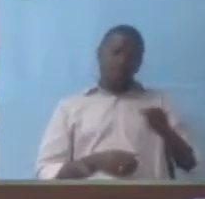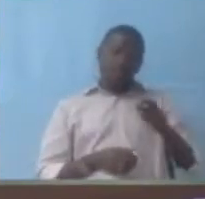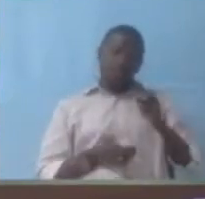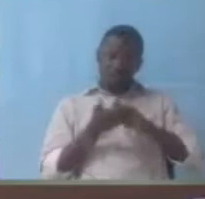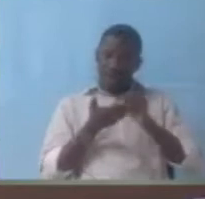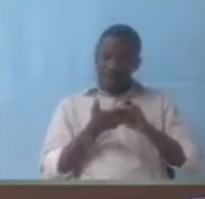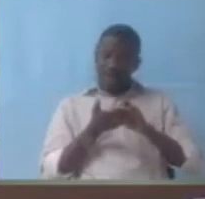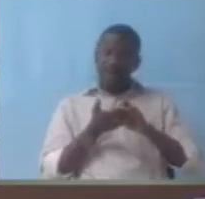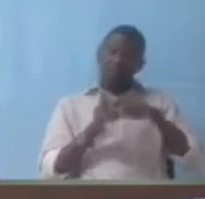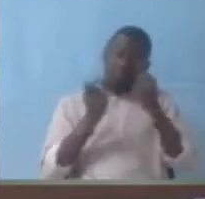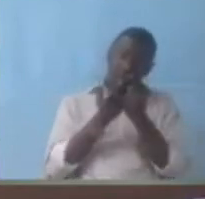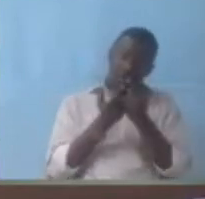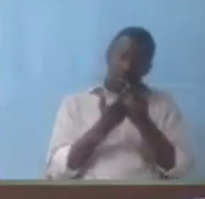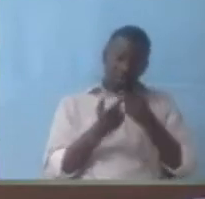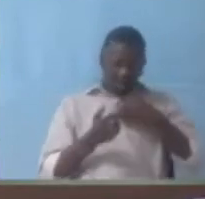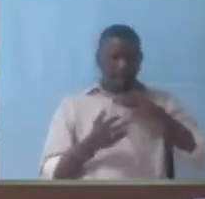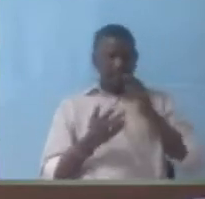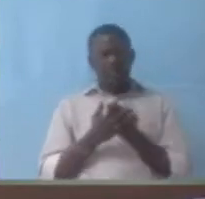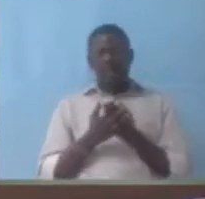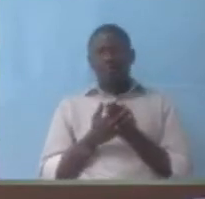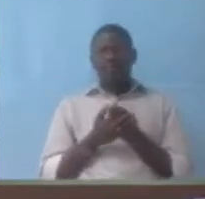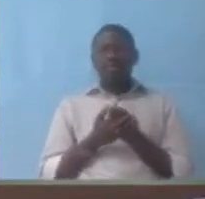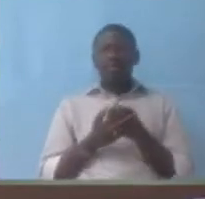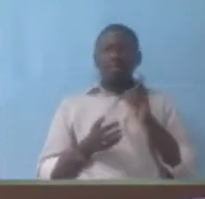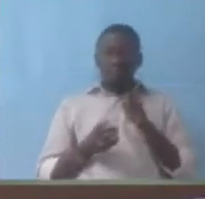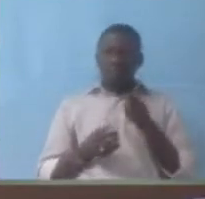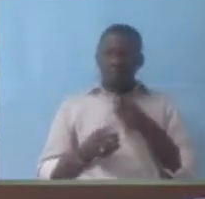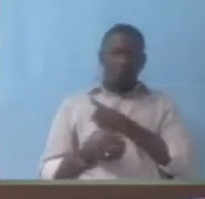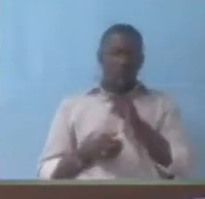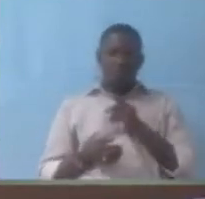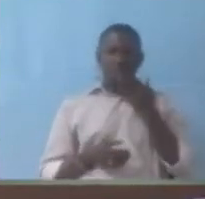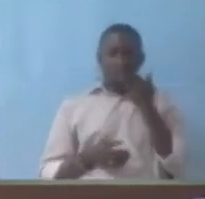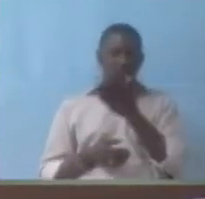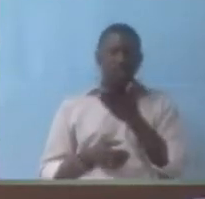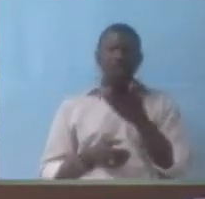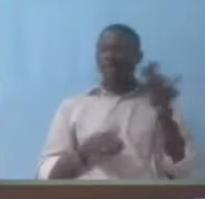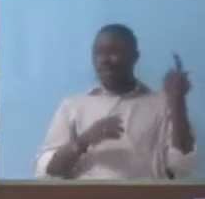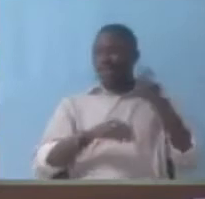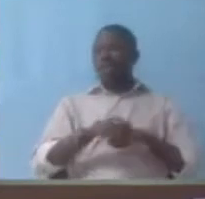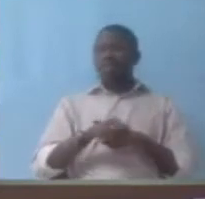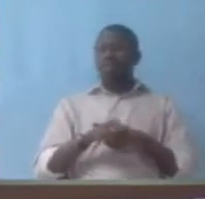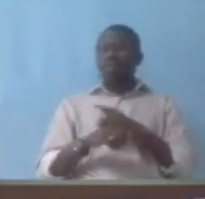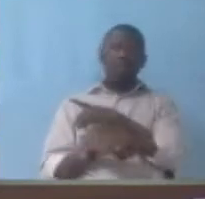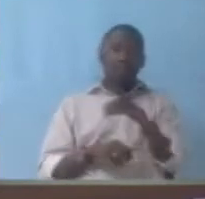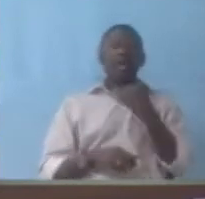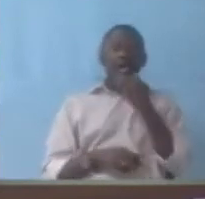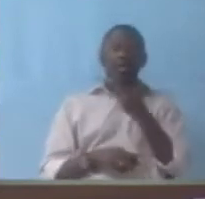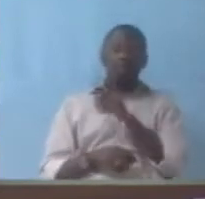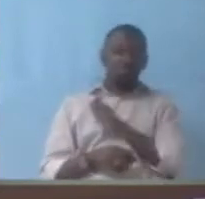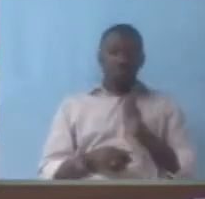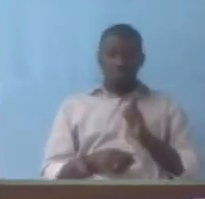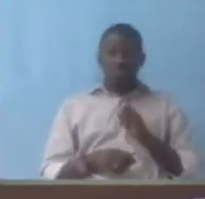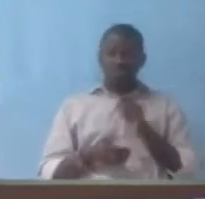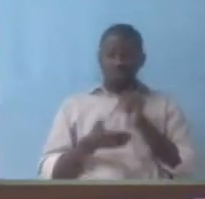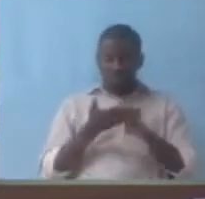I believe so. The but fact I, we were the ones there. They asked us to draft it, and we did. An intel tije nun la tala ko. Itel be fere do